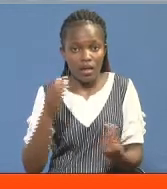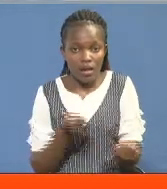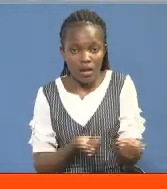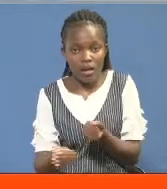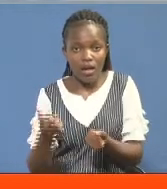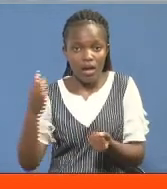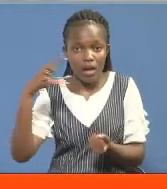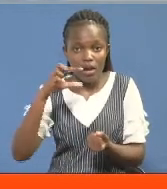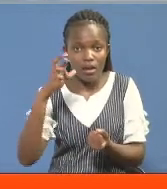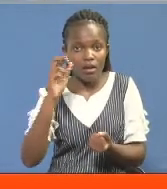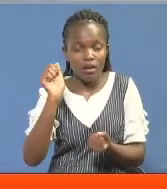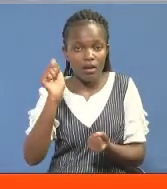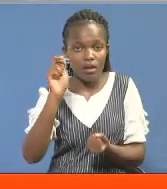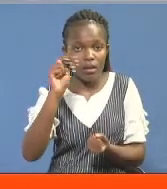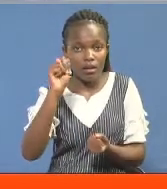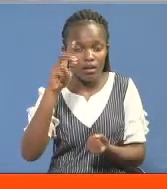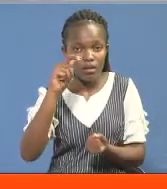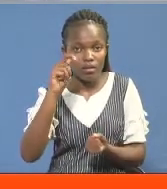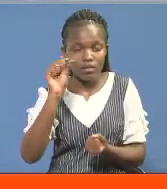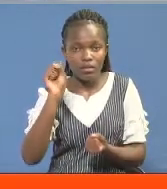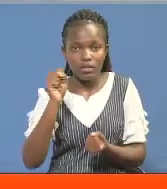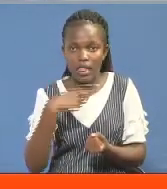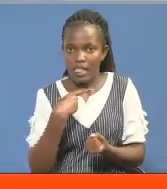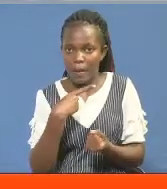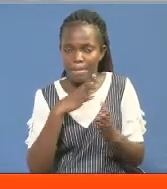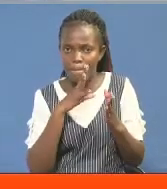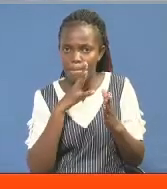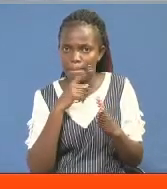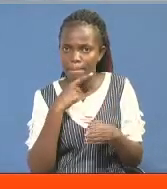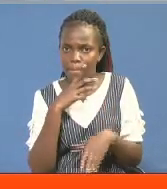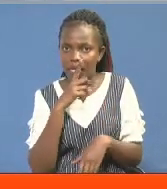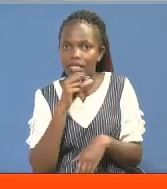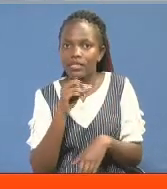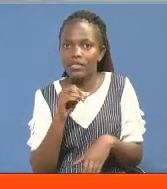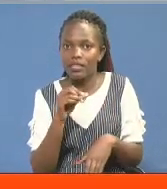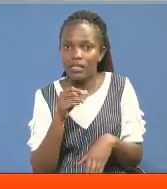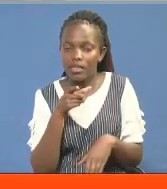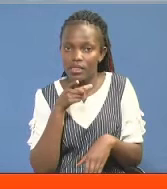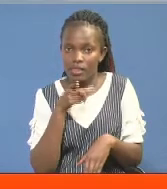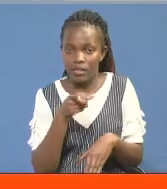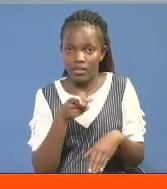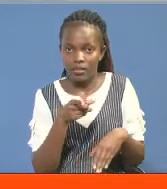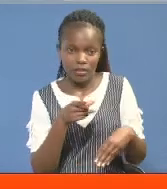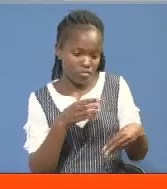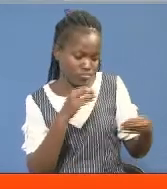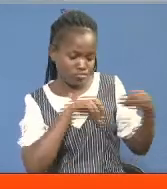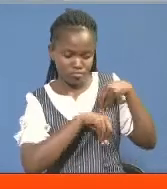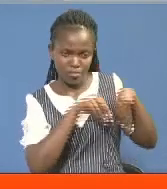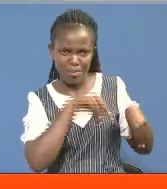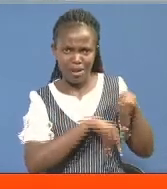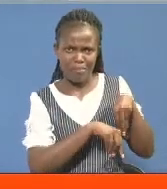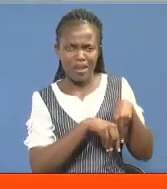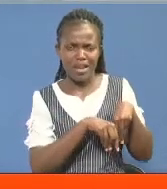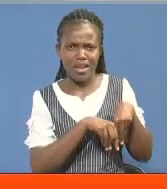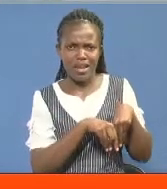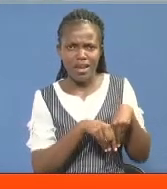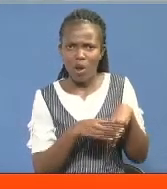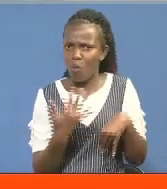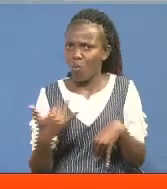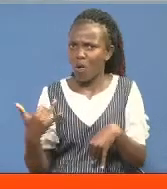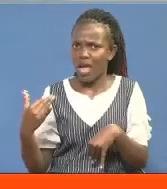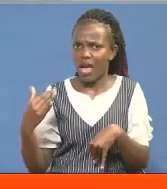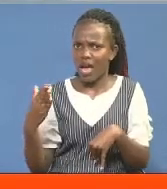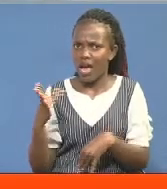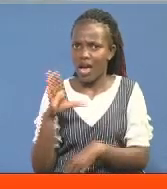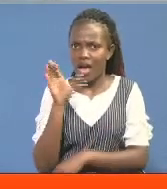that they have no interest of the Mwananchi at heart. And that would actually amount to bribery, because why would you ask for a